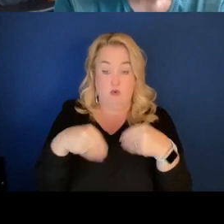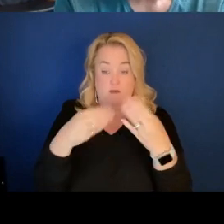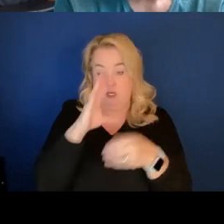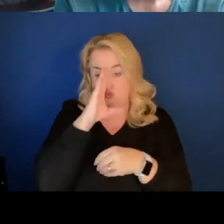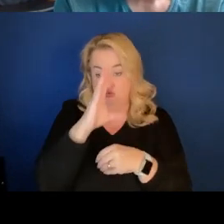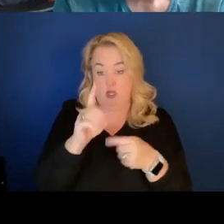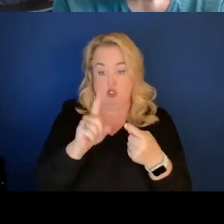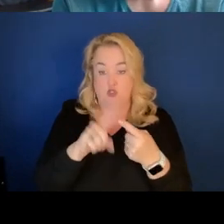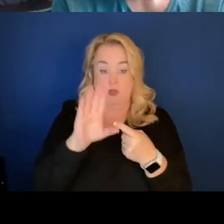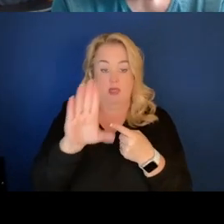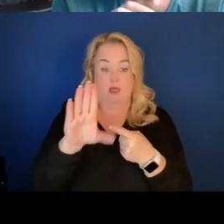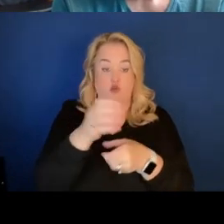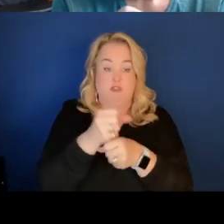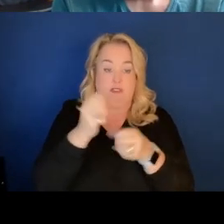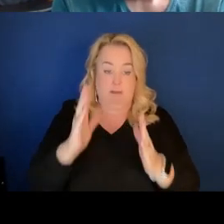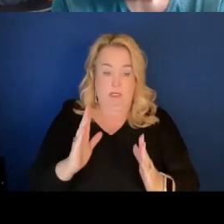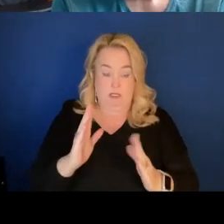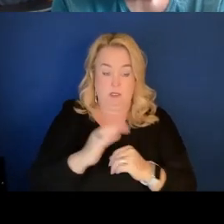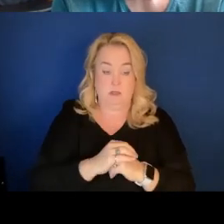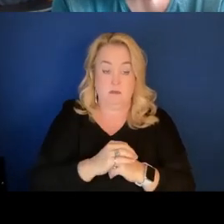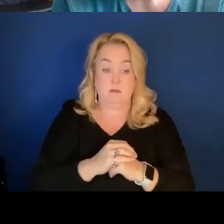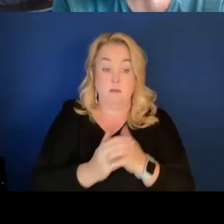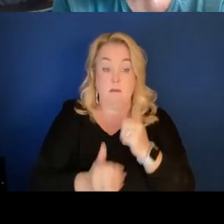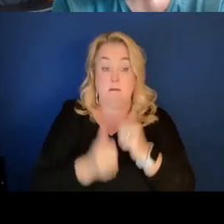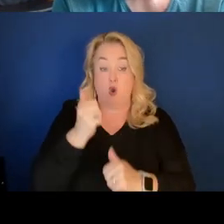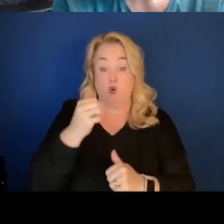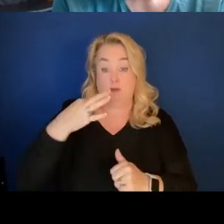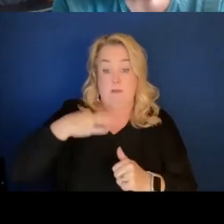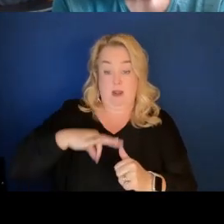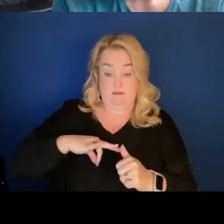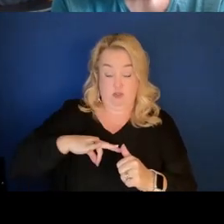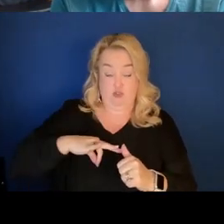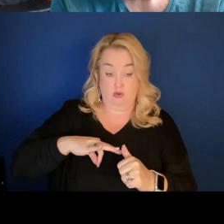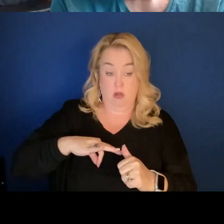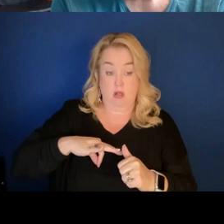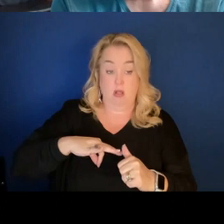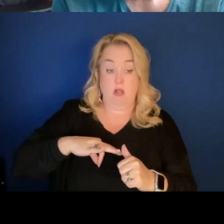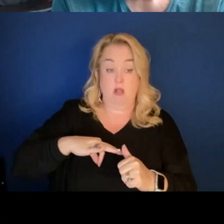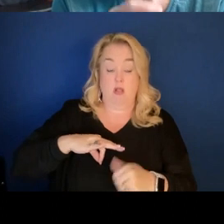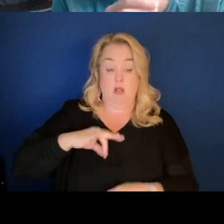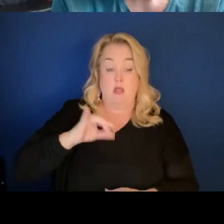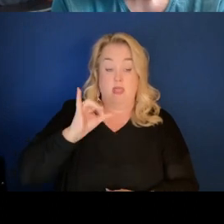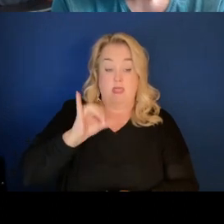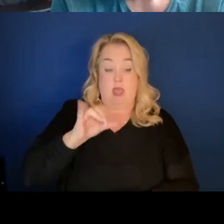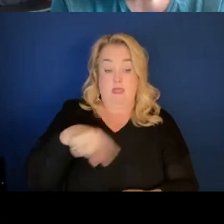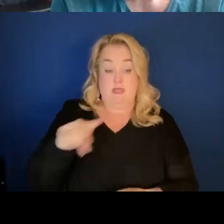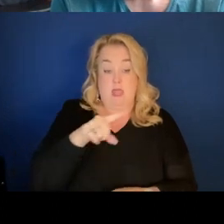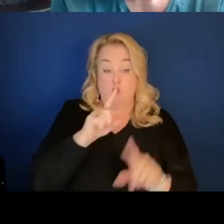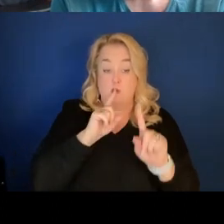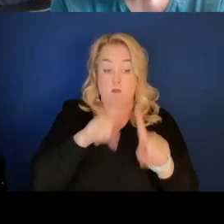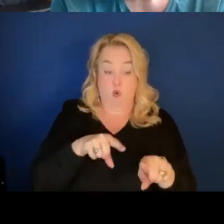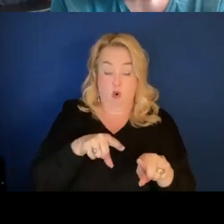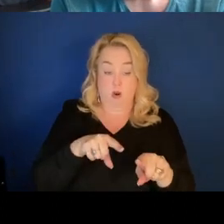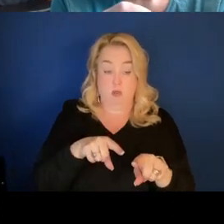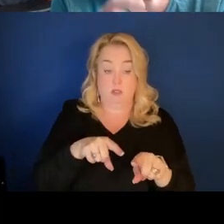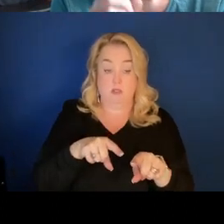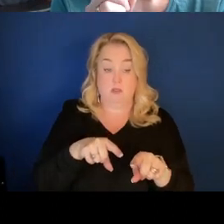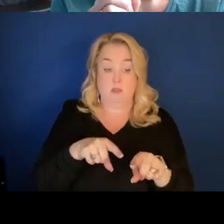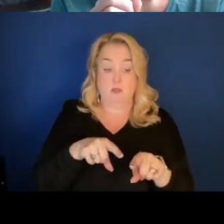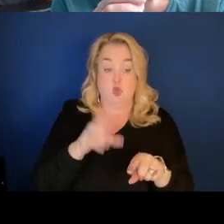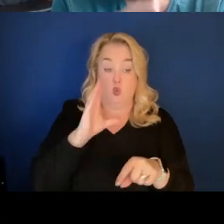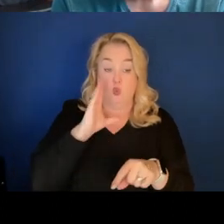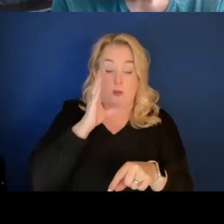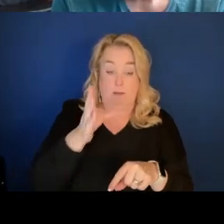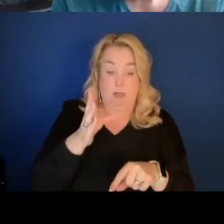their care recipient. The most beneficial indirect supports that caregivers report would